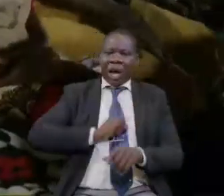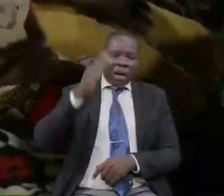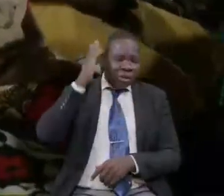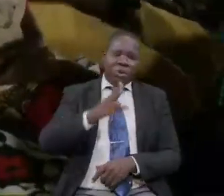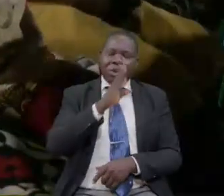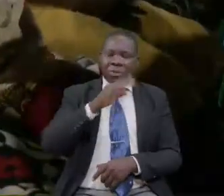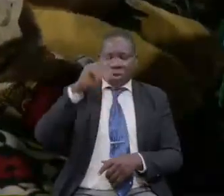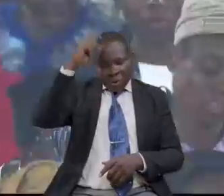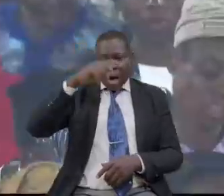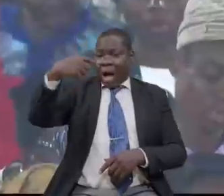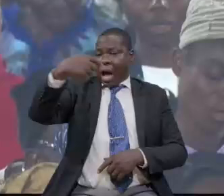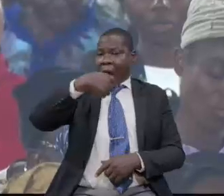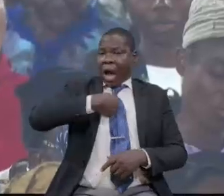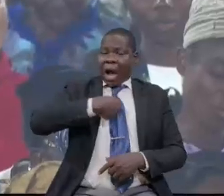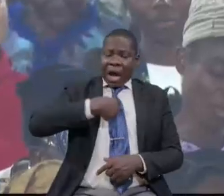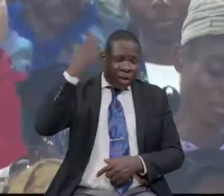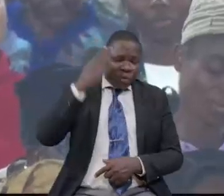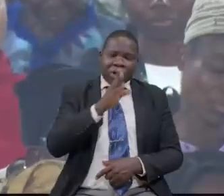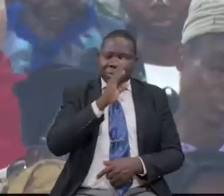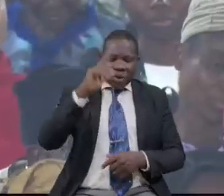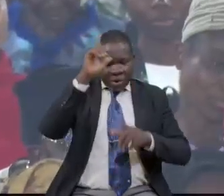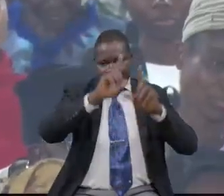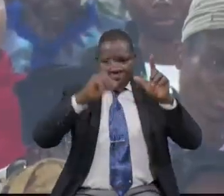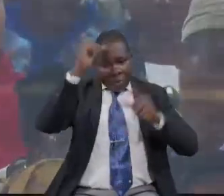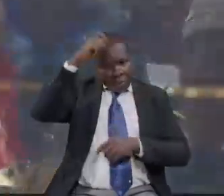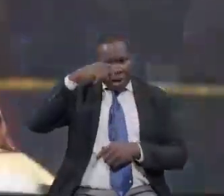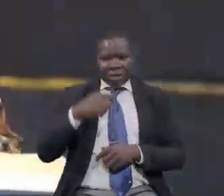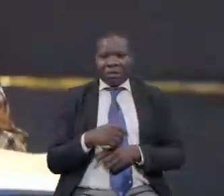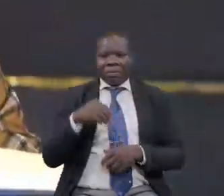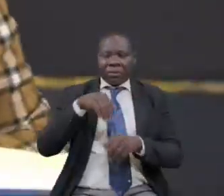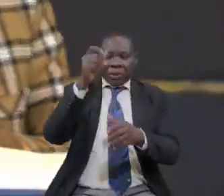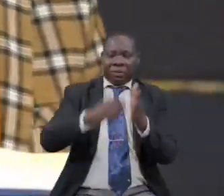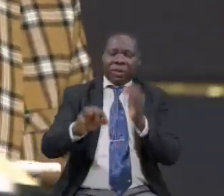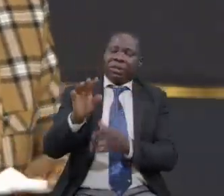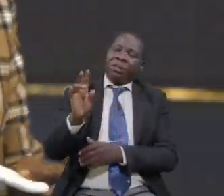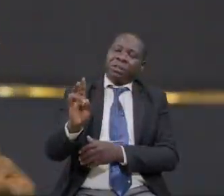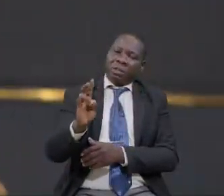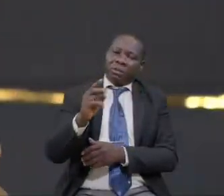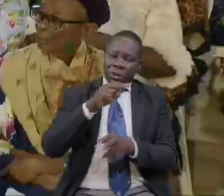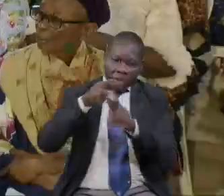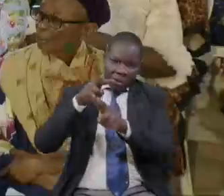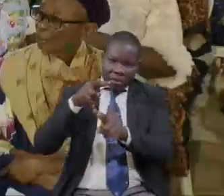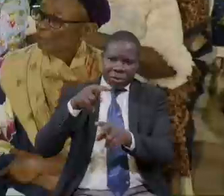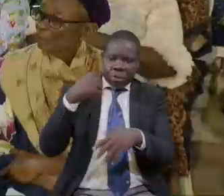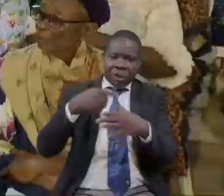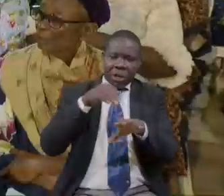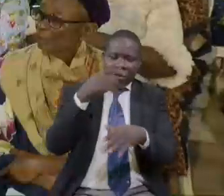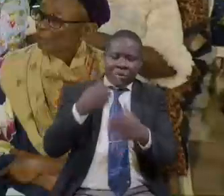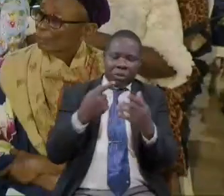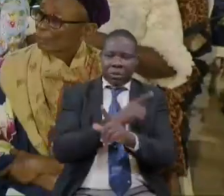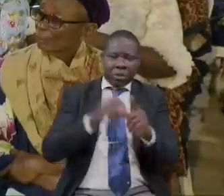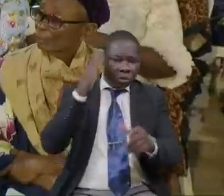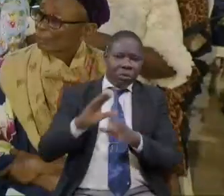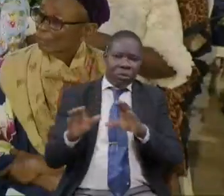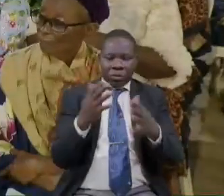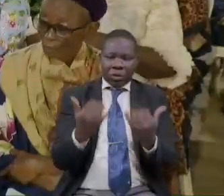be wise. Look at verse 7. Look at what the Lord will do now. He says, purge